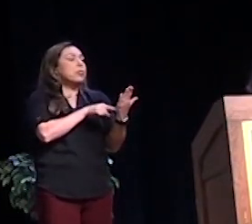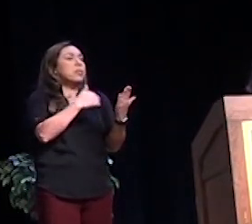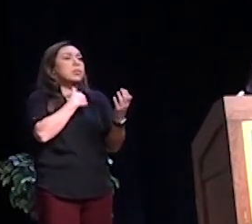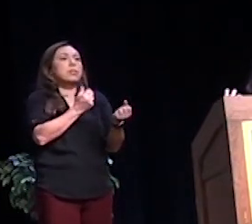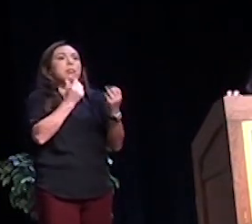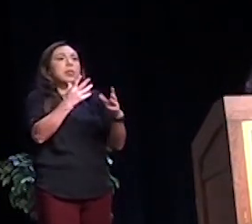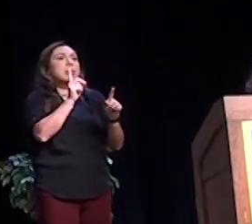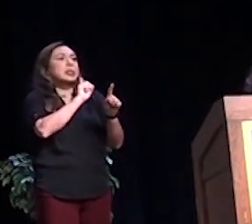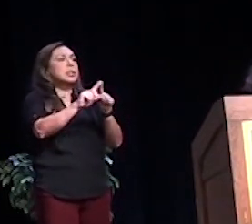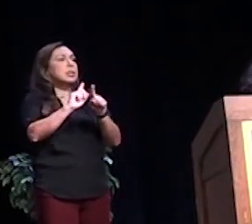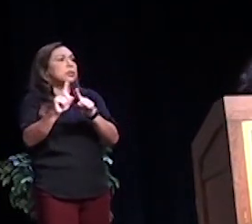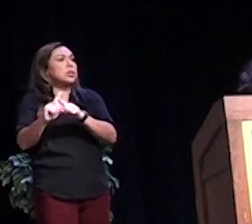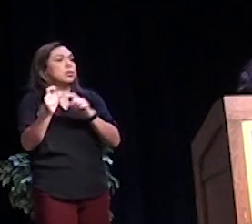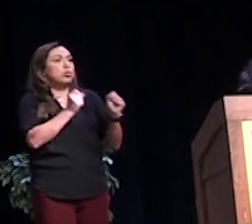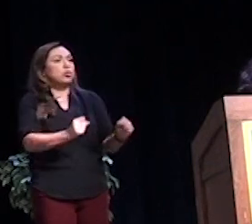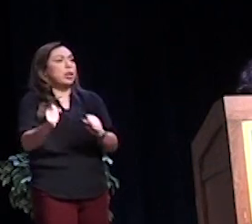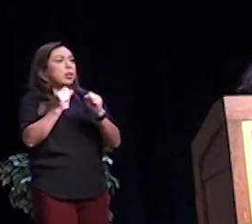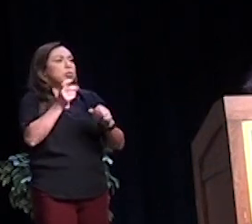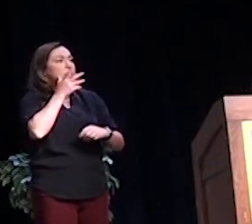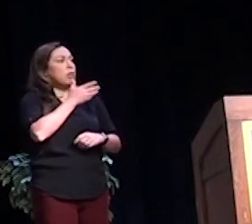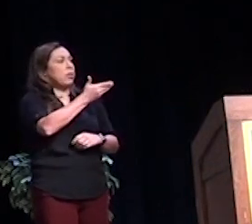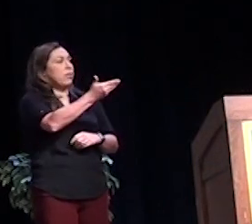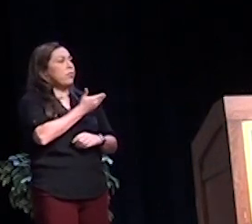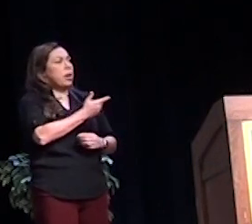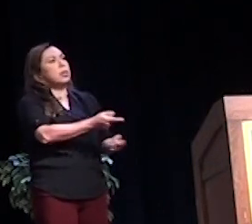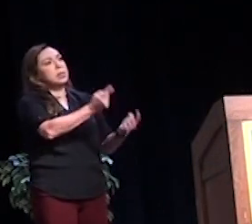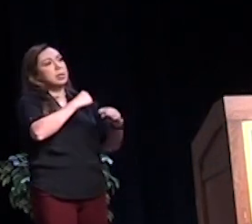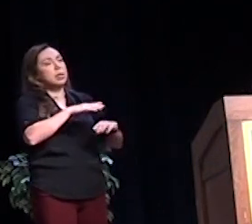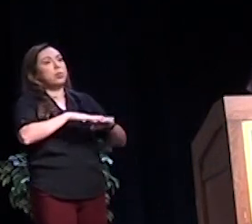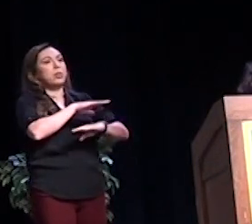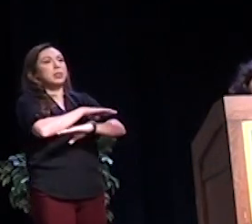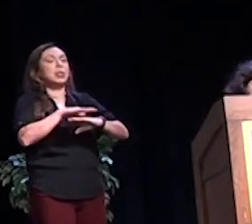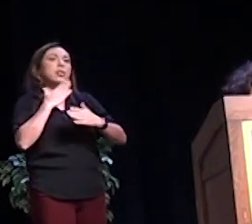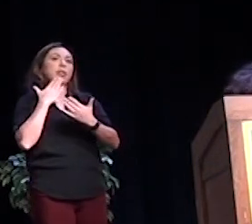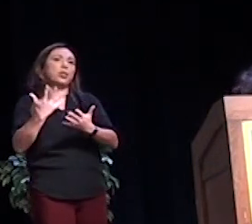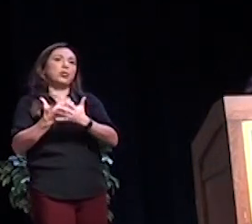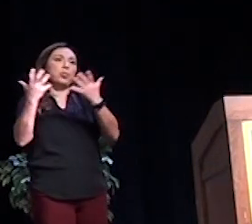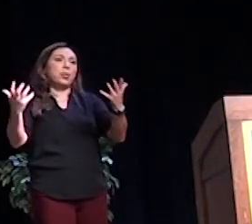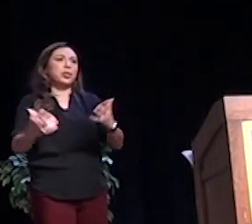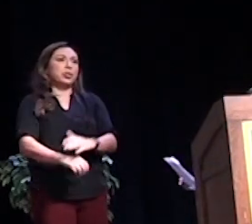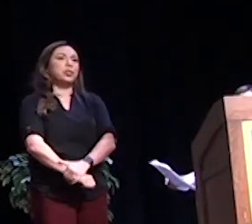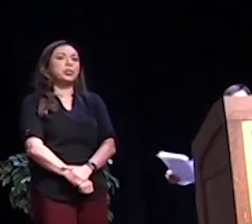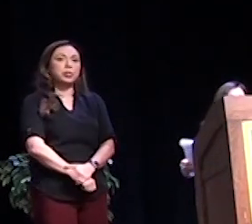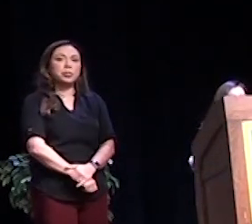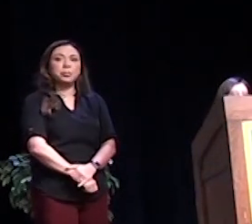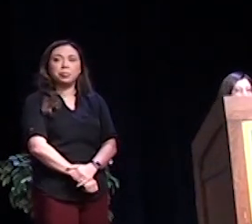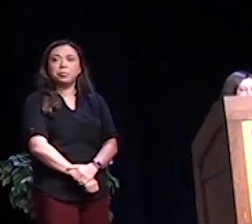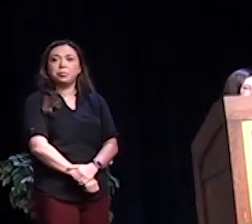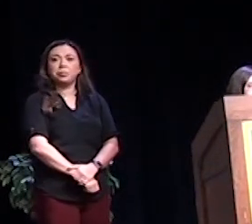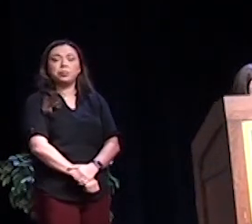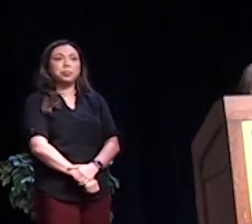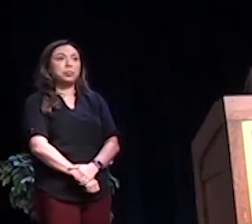many strategies, and I'm going to invite Veronica back to the stage. Thank you so much.